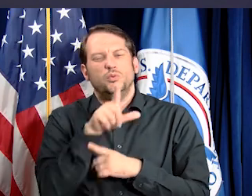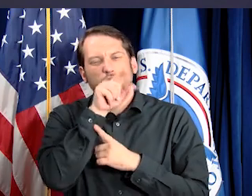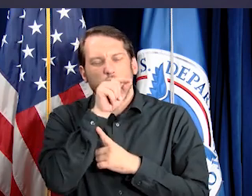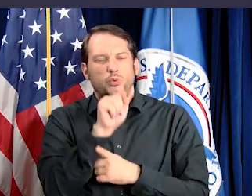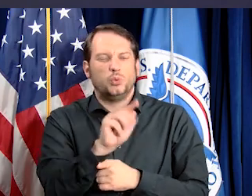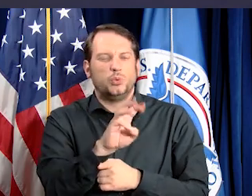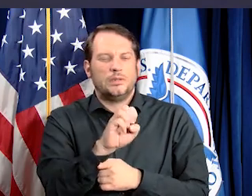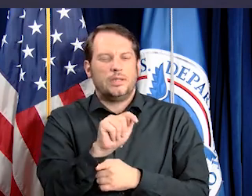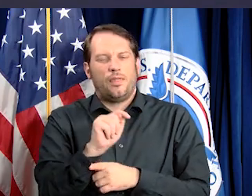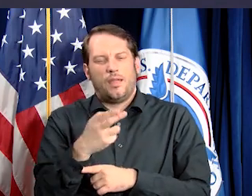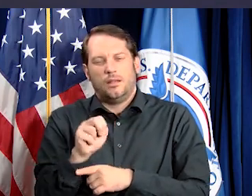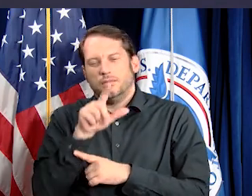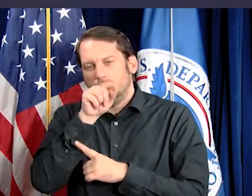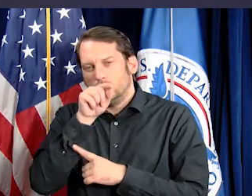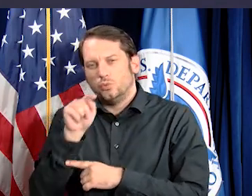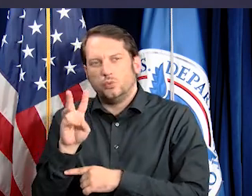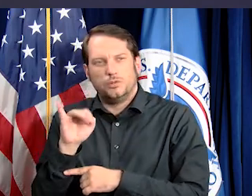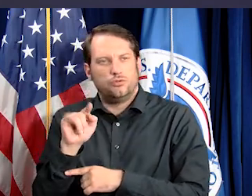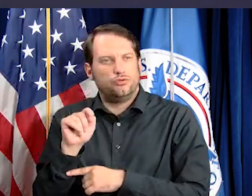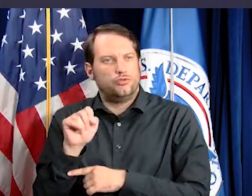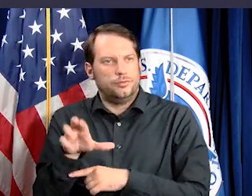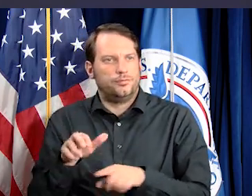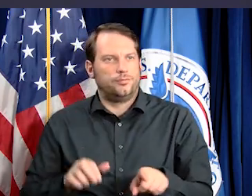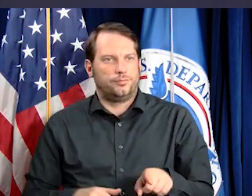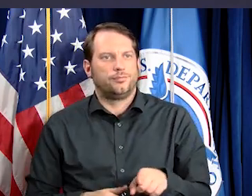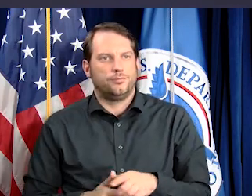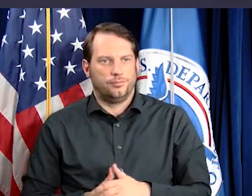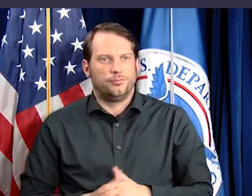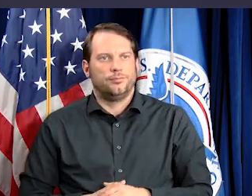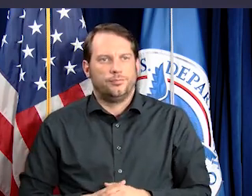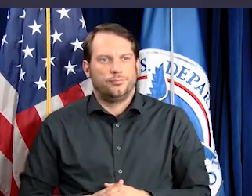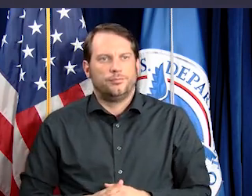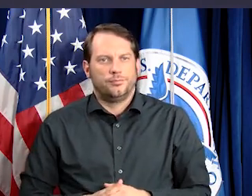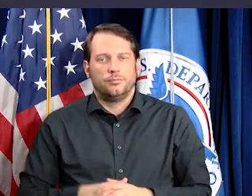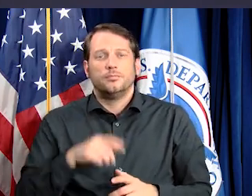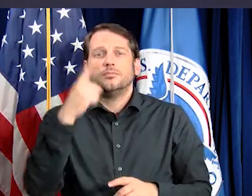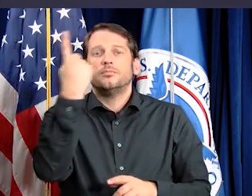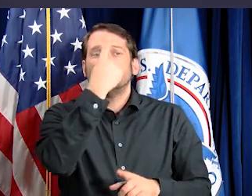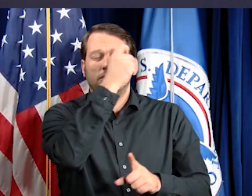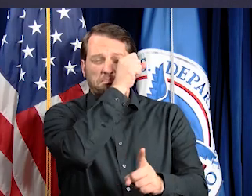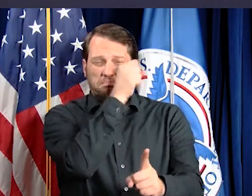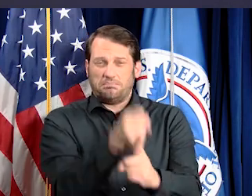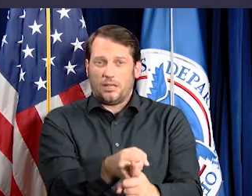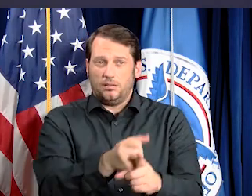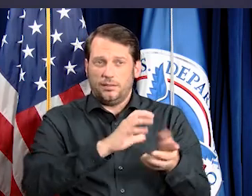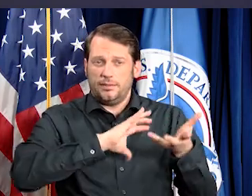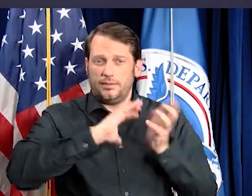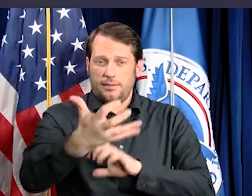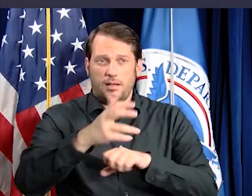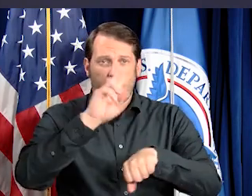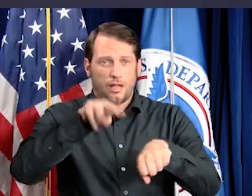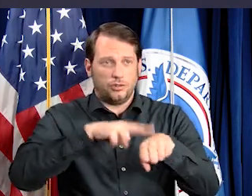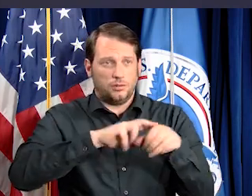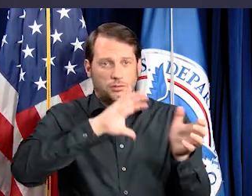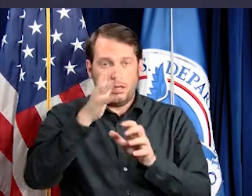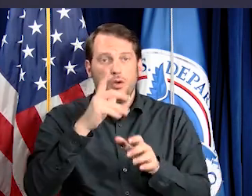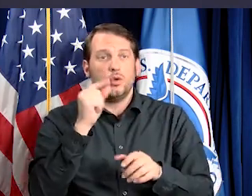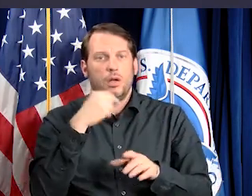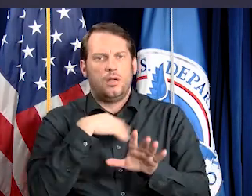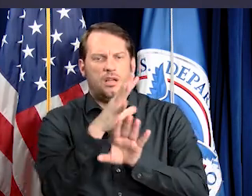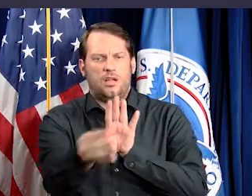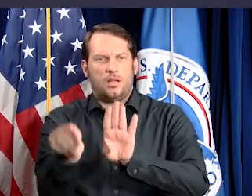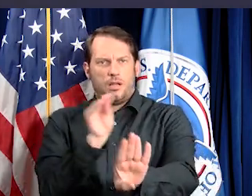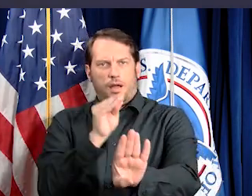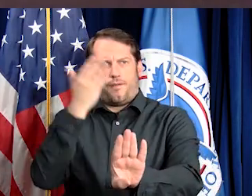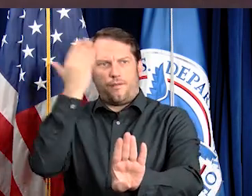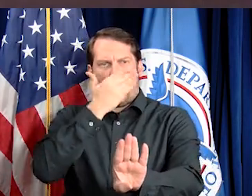existing tweets that had useful information during a disaster and then put hashtags in front of each type of information so that it could be more